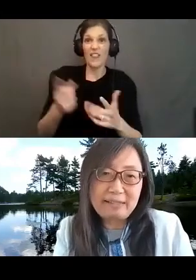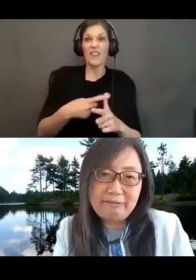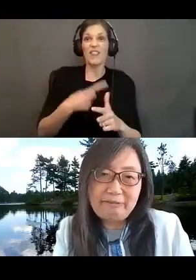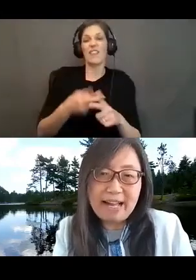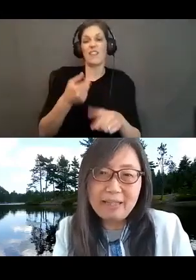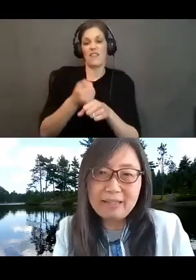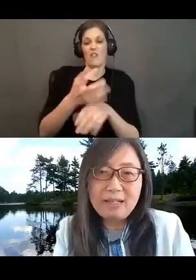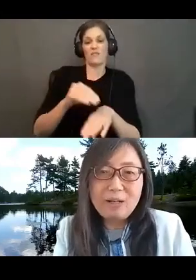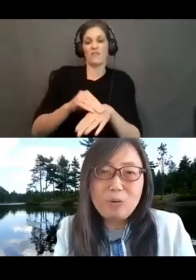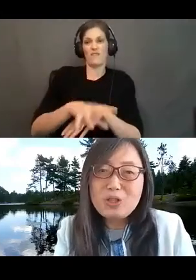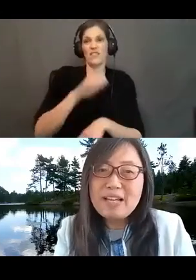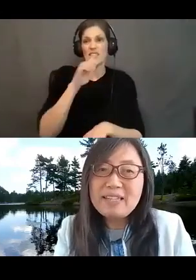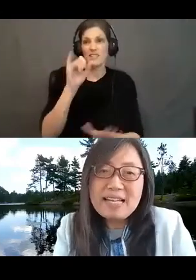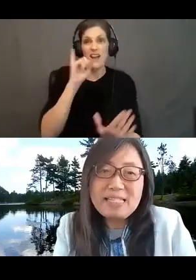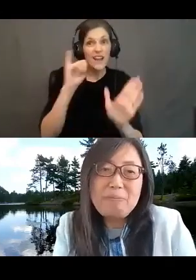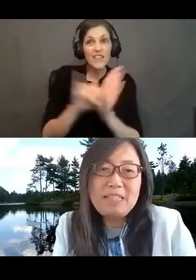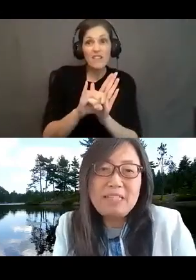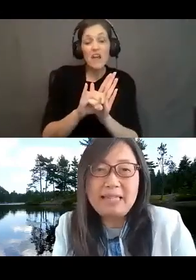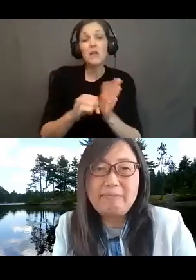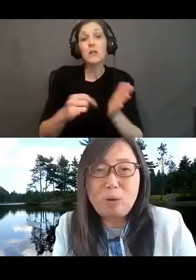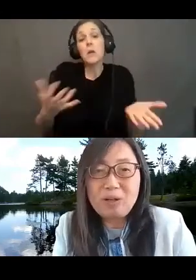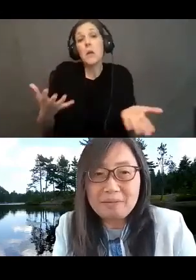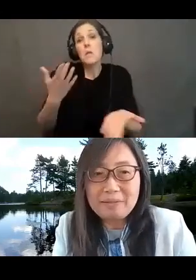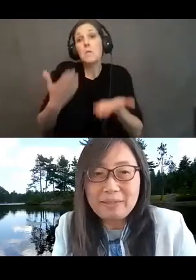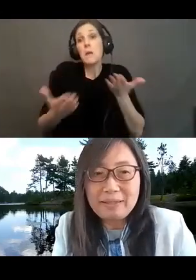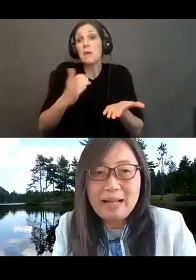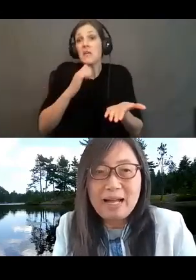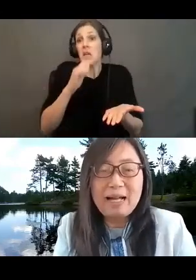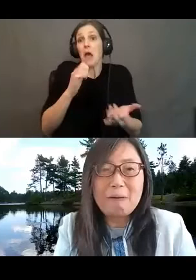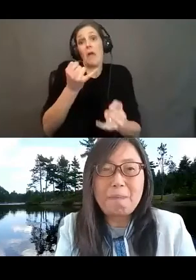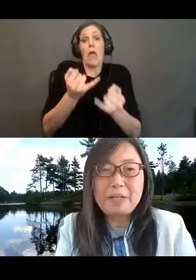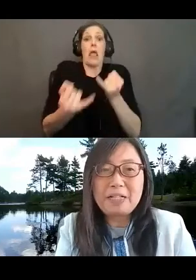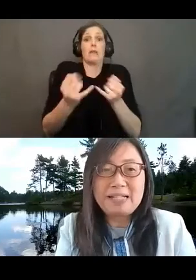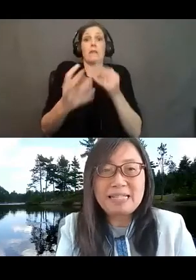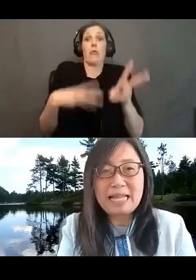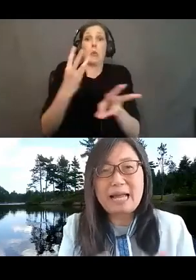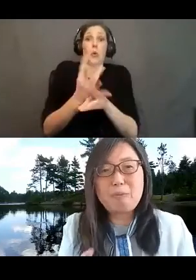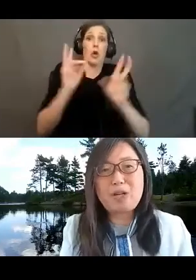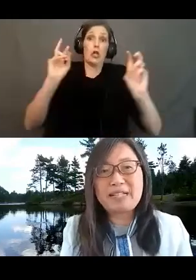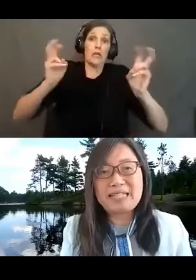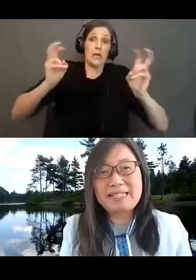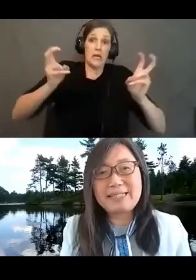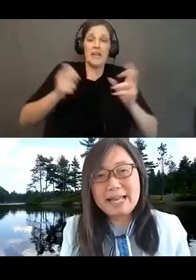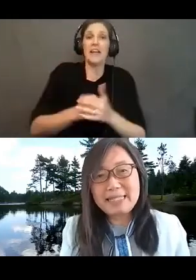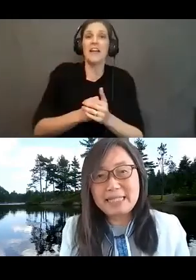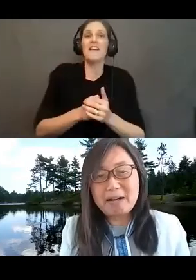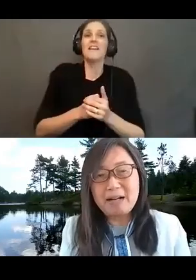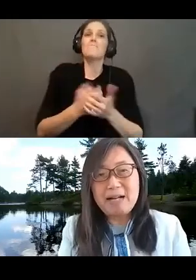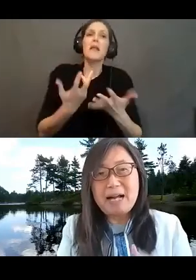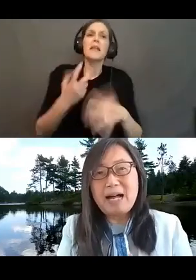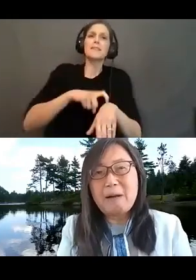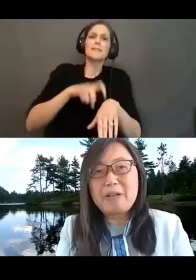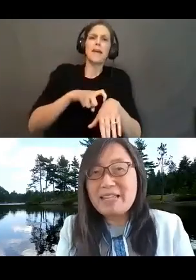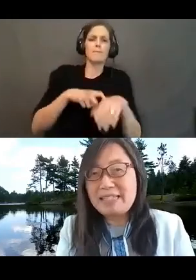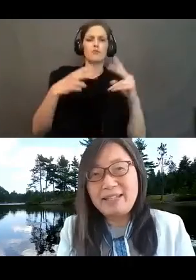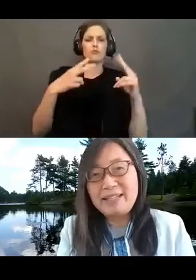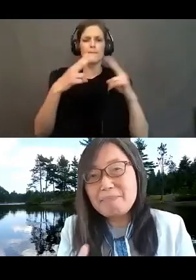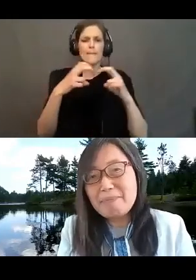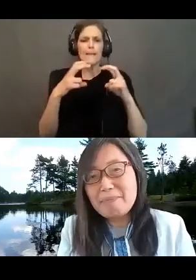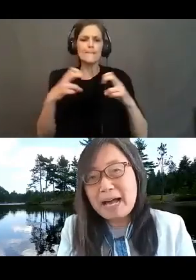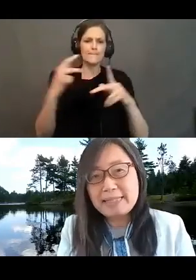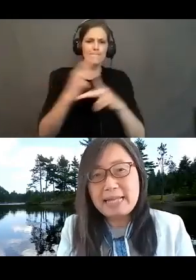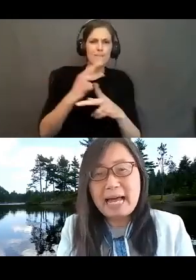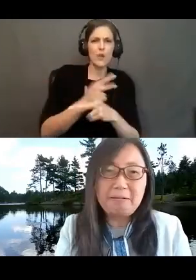not identified, which may not necessarily be the end of the world, because this is a time when you can assess, if there's a